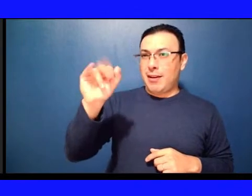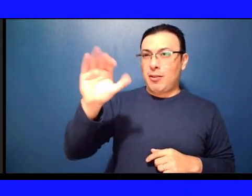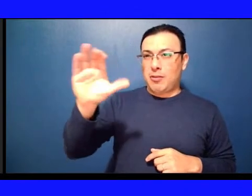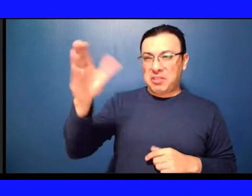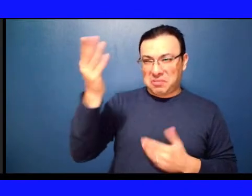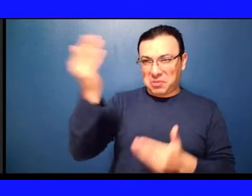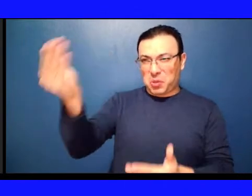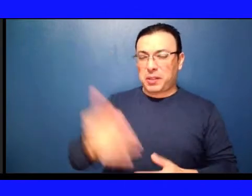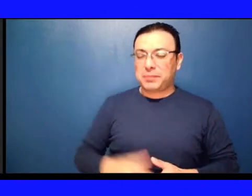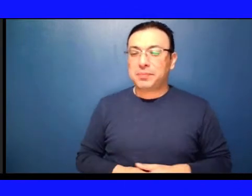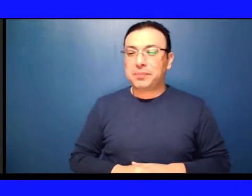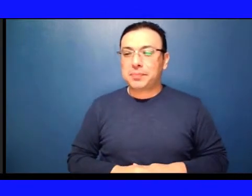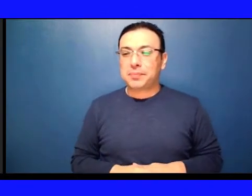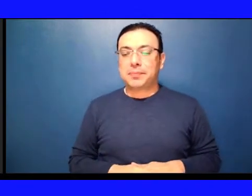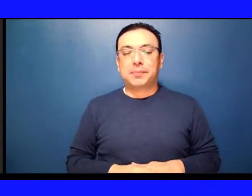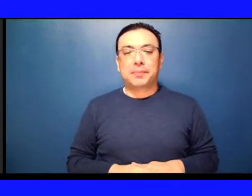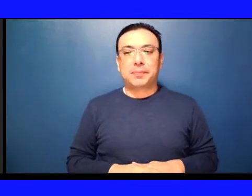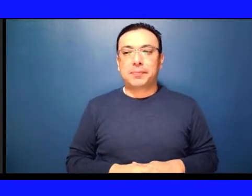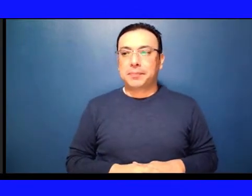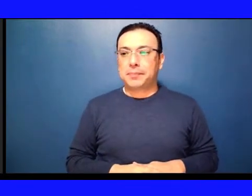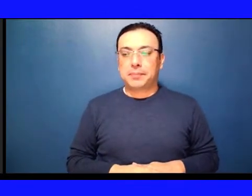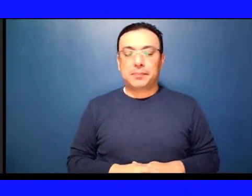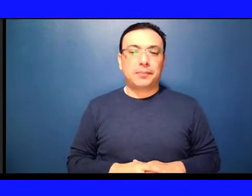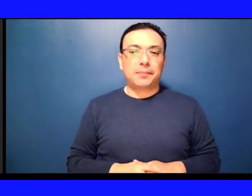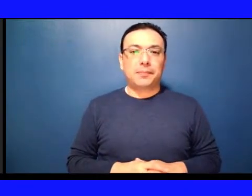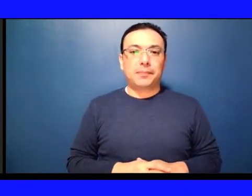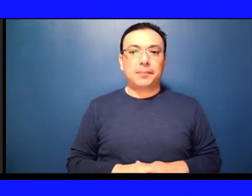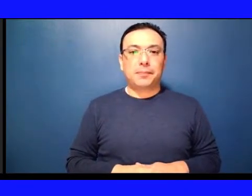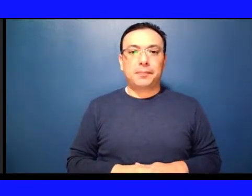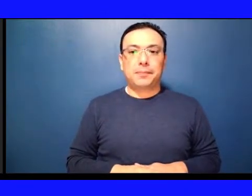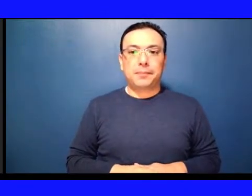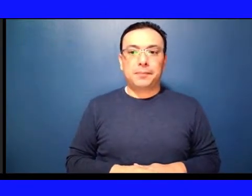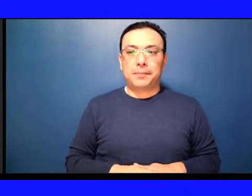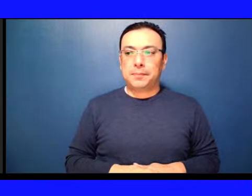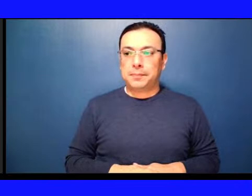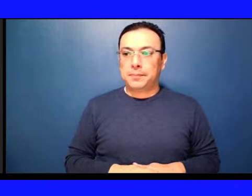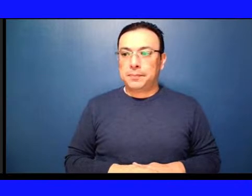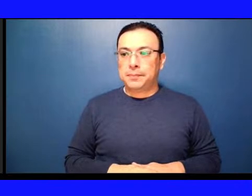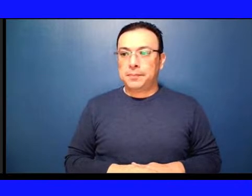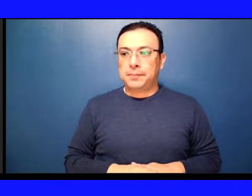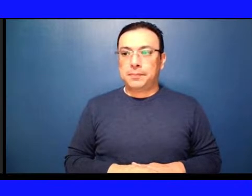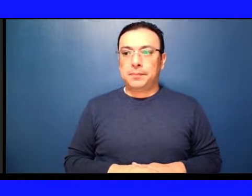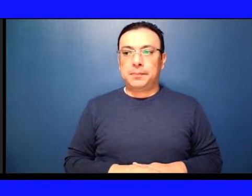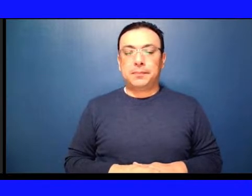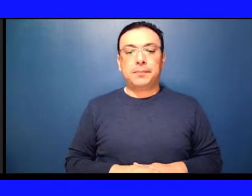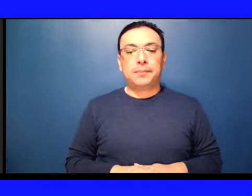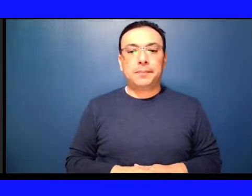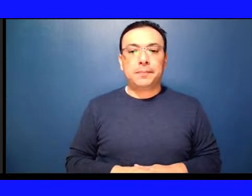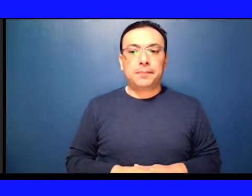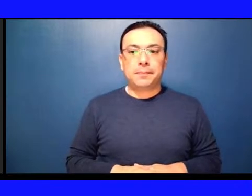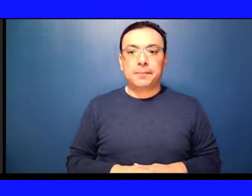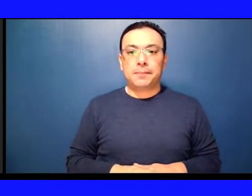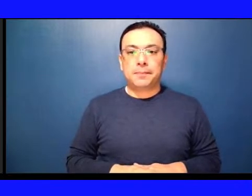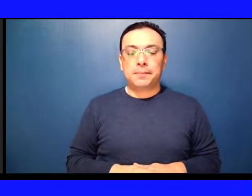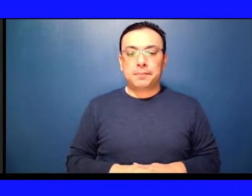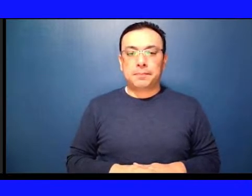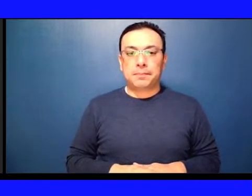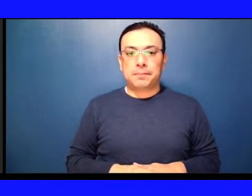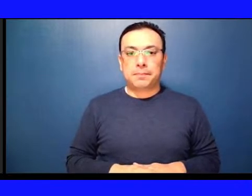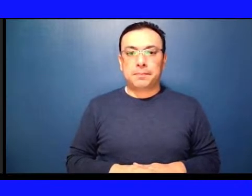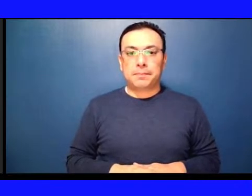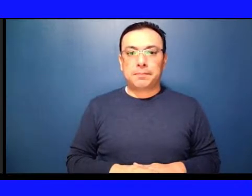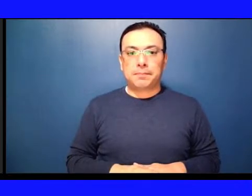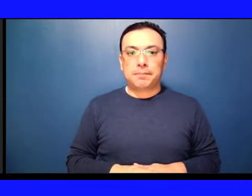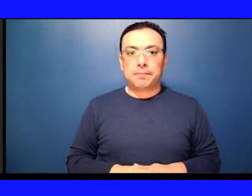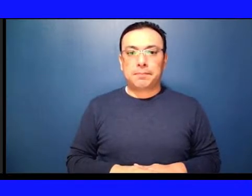through April 1 through June 31st, we were coming out of wave 2, so